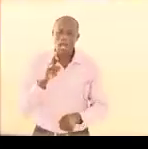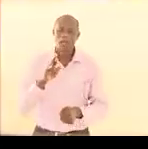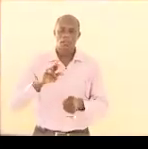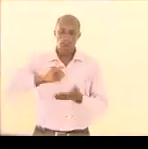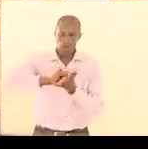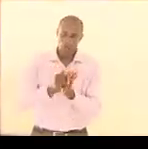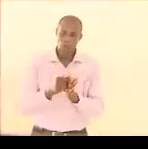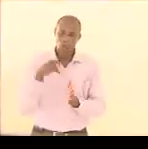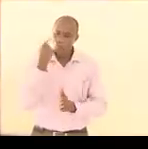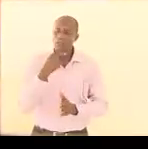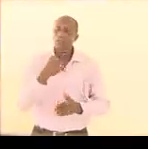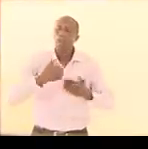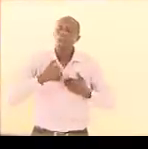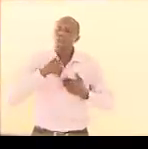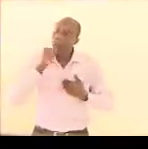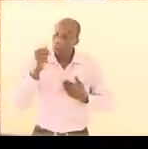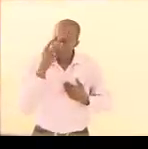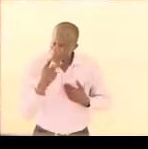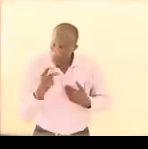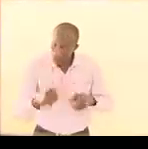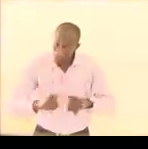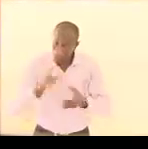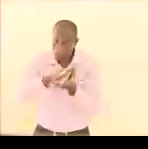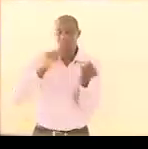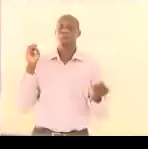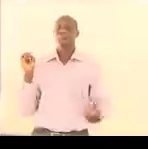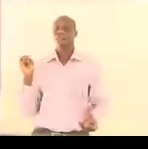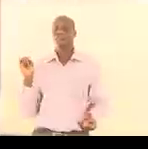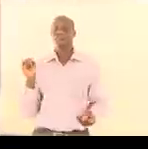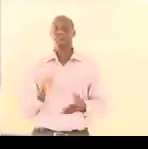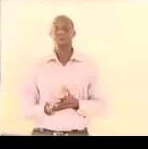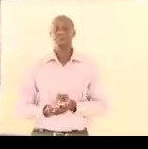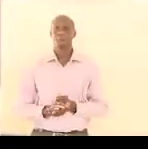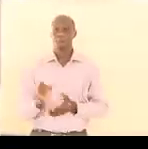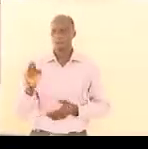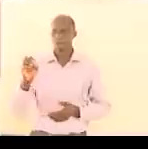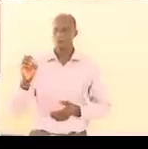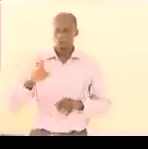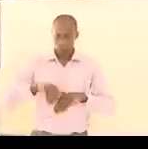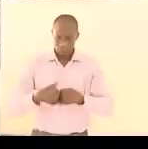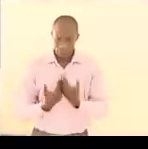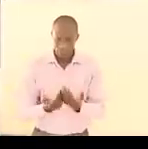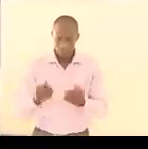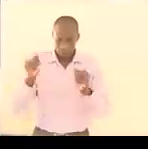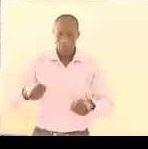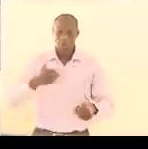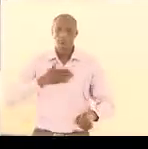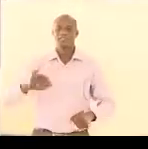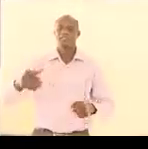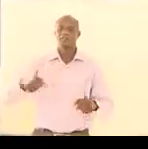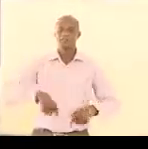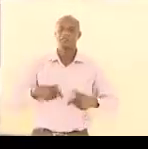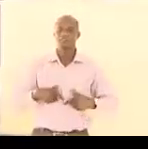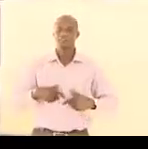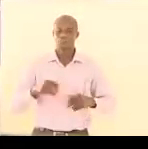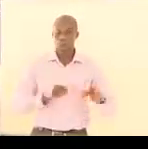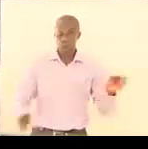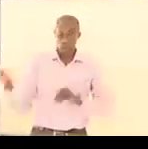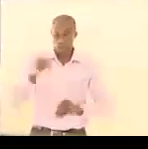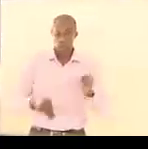those who have not yet seen and believe." So how can my